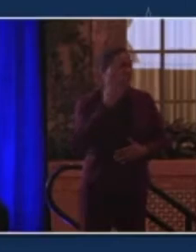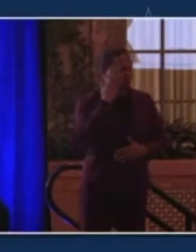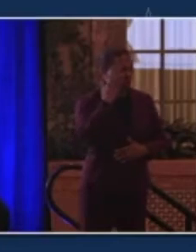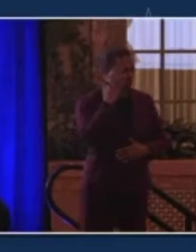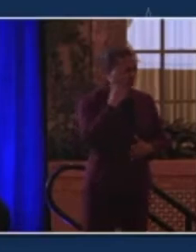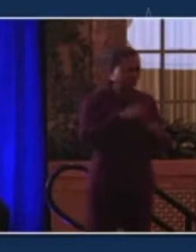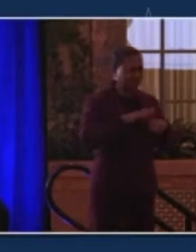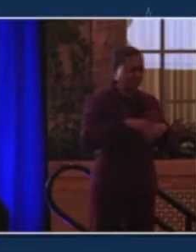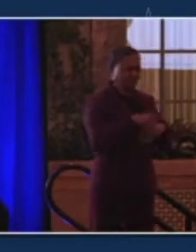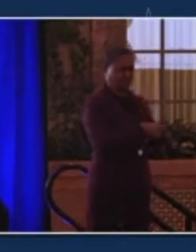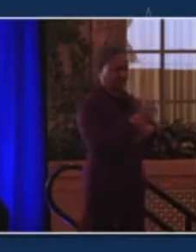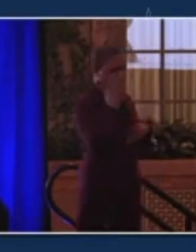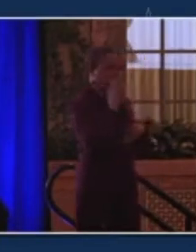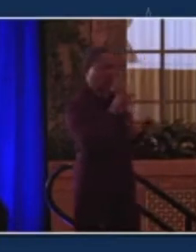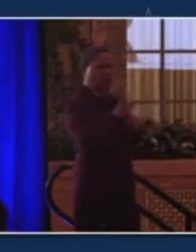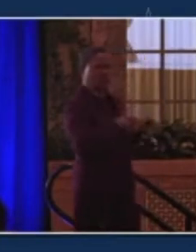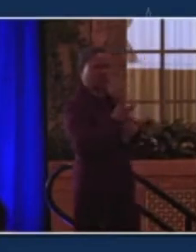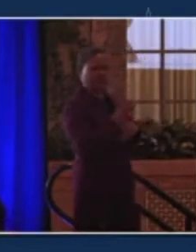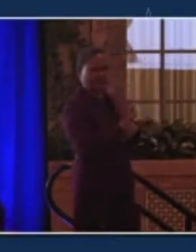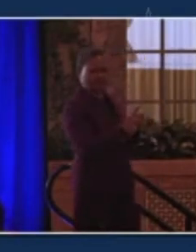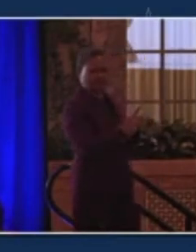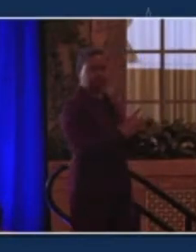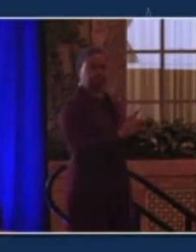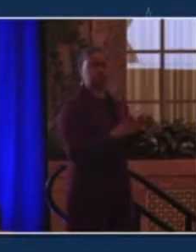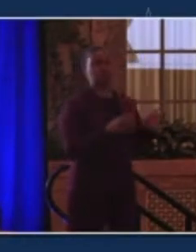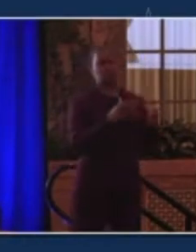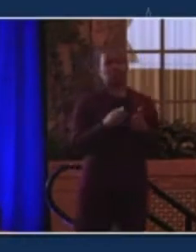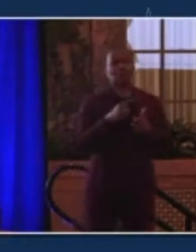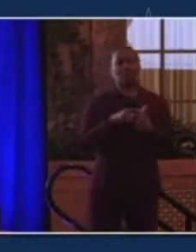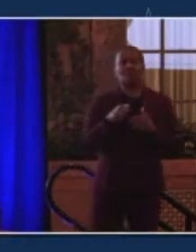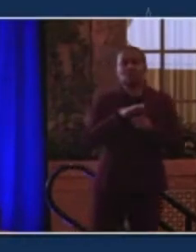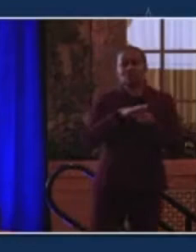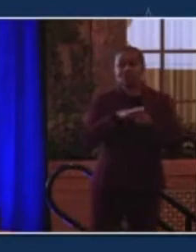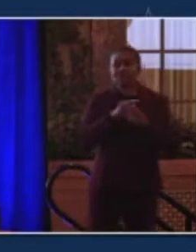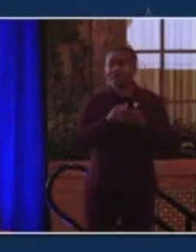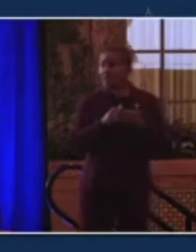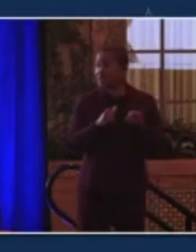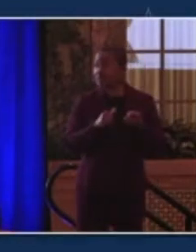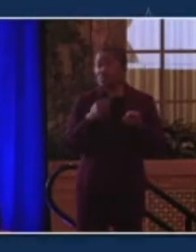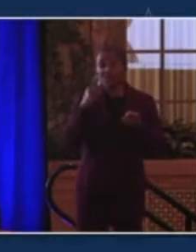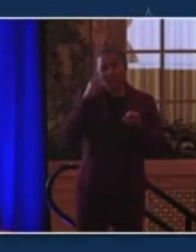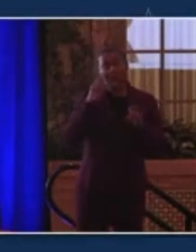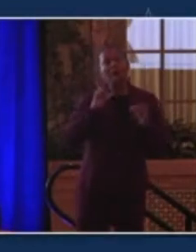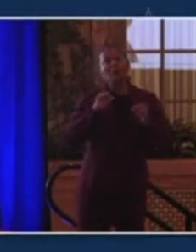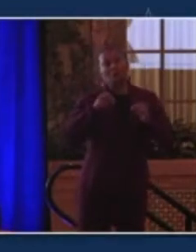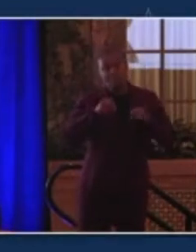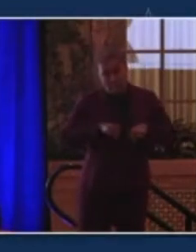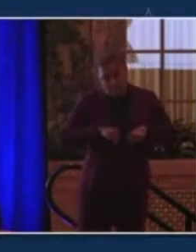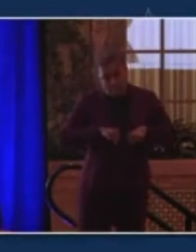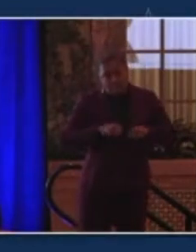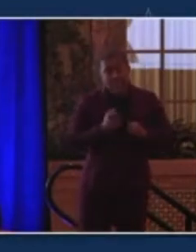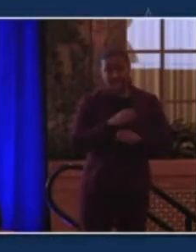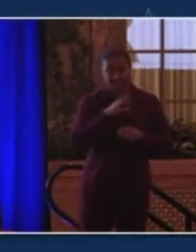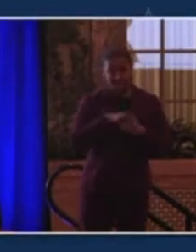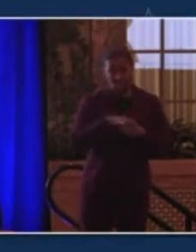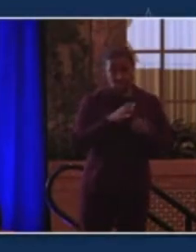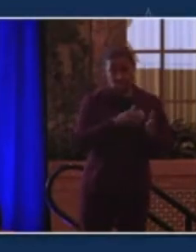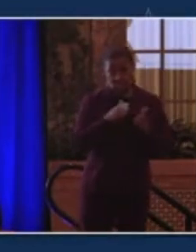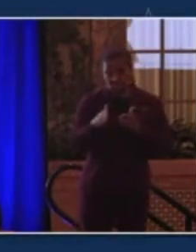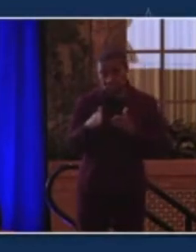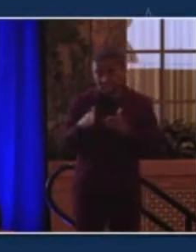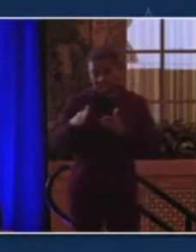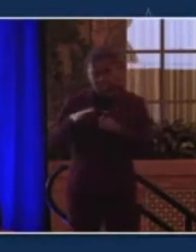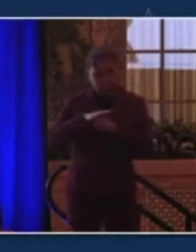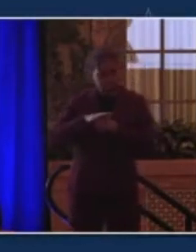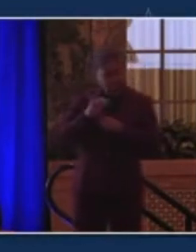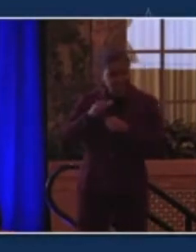count on to vote for Harold. We had those precincts who we thought we could get votes from. And then we had the